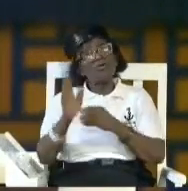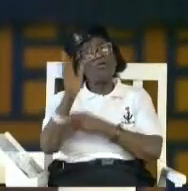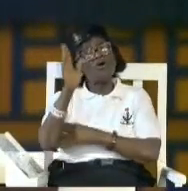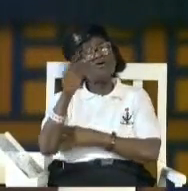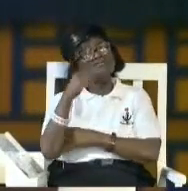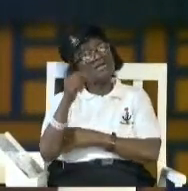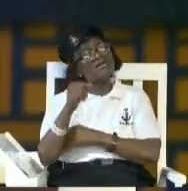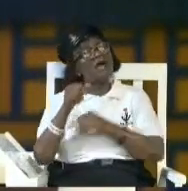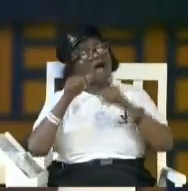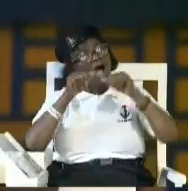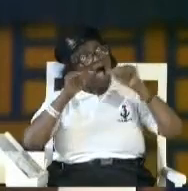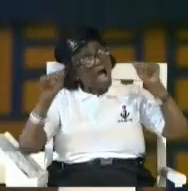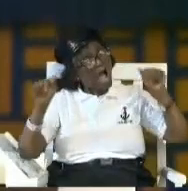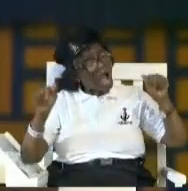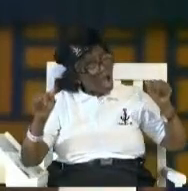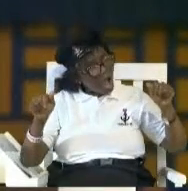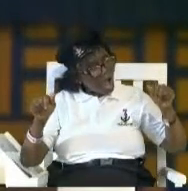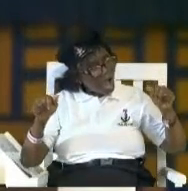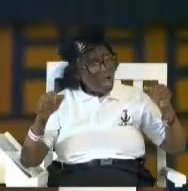Moses,